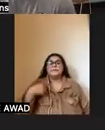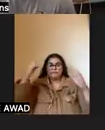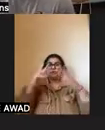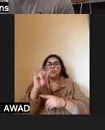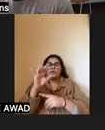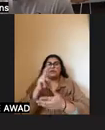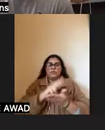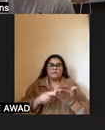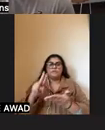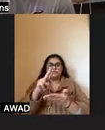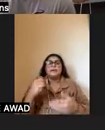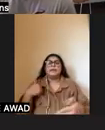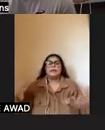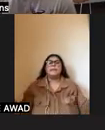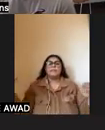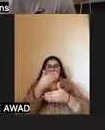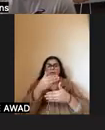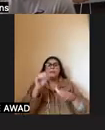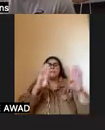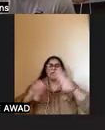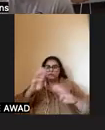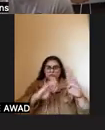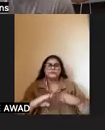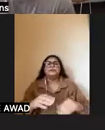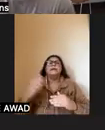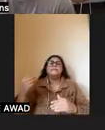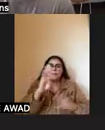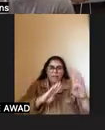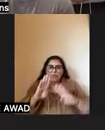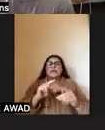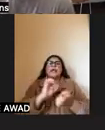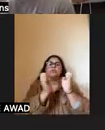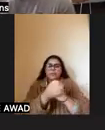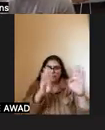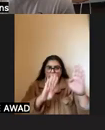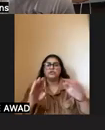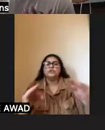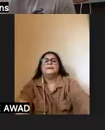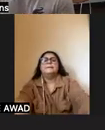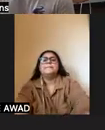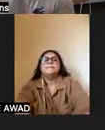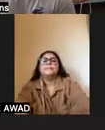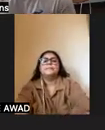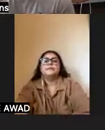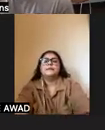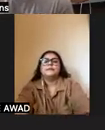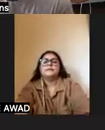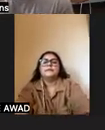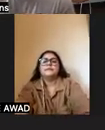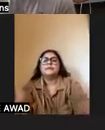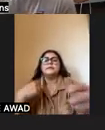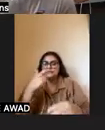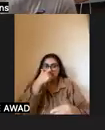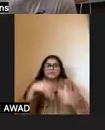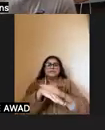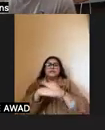University. I'm a marine biologist, fish biologist, evolutionary biologist. So I'm really interested in how fishes in particular have evolved